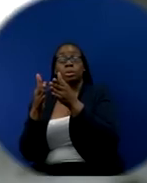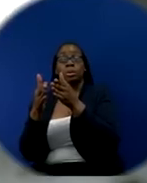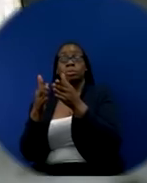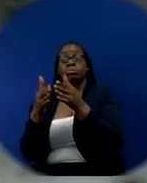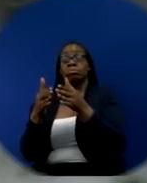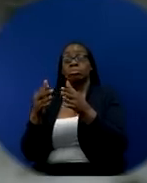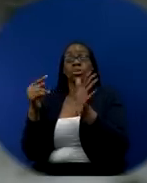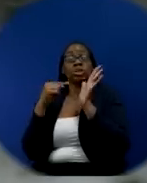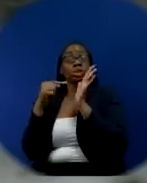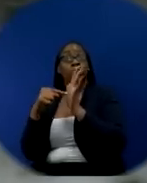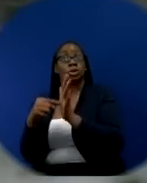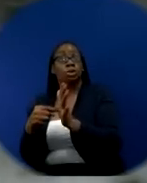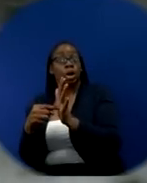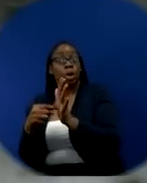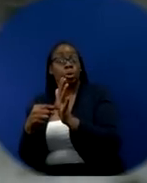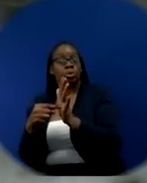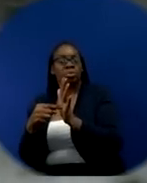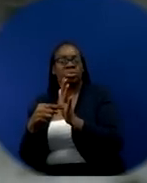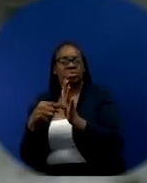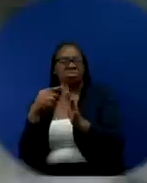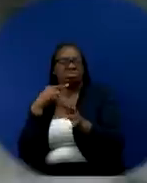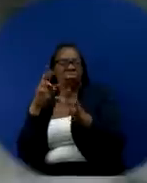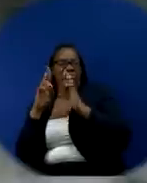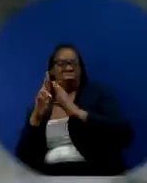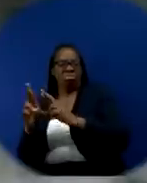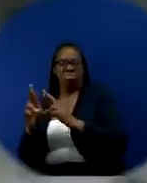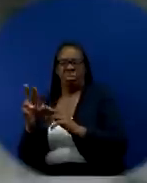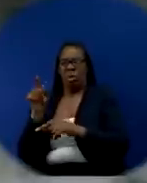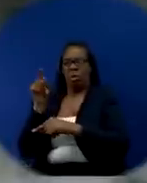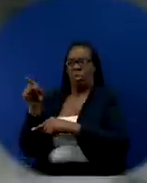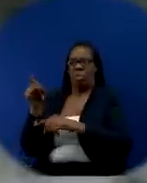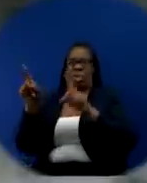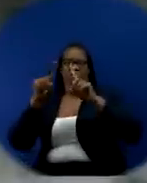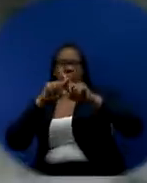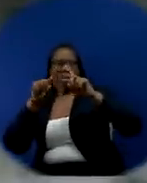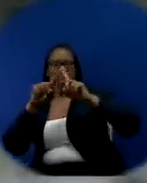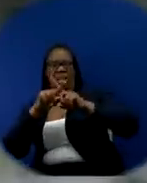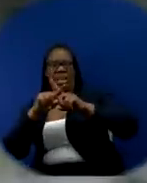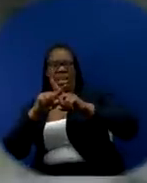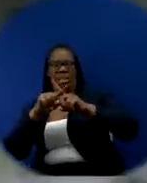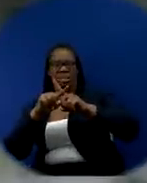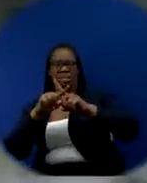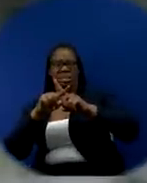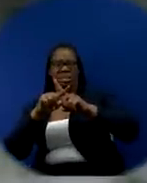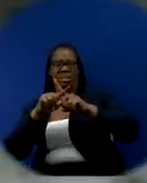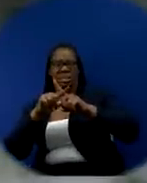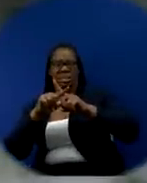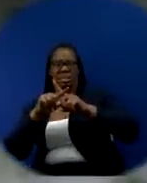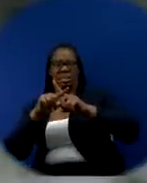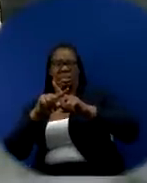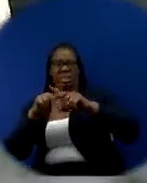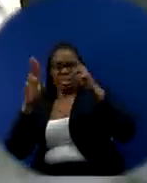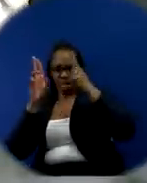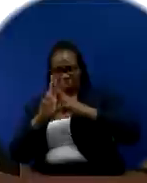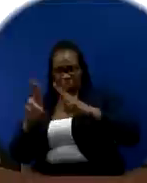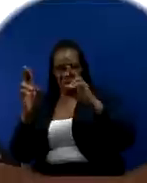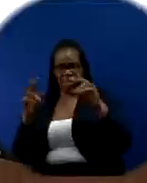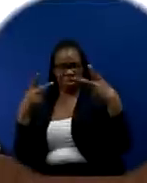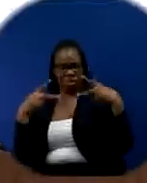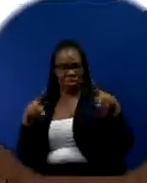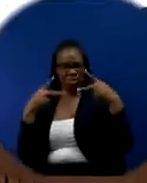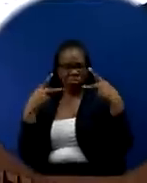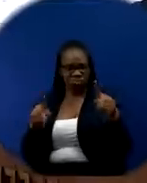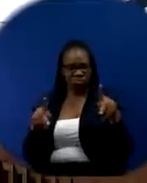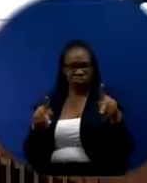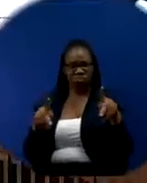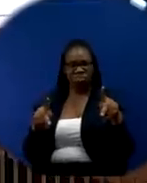declinations. When they decline, the master of the banquet, who is emblematic of Jesus himself, the